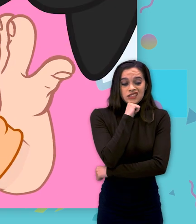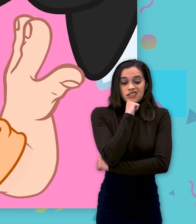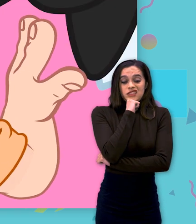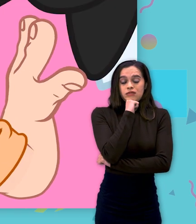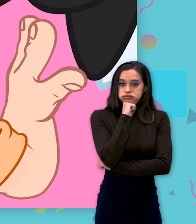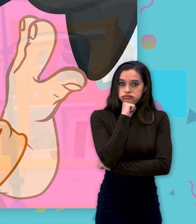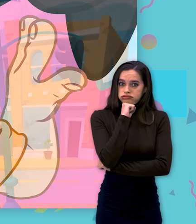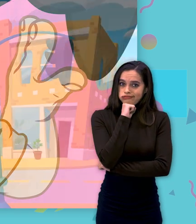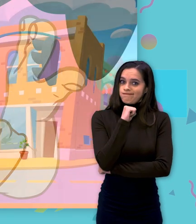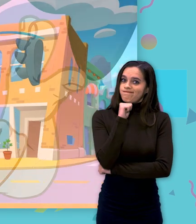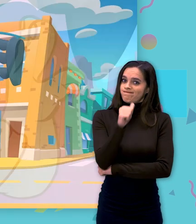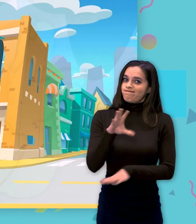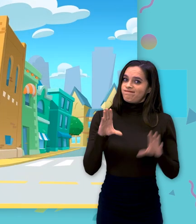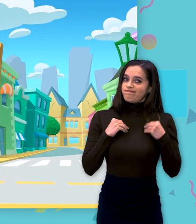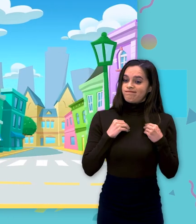Oh.